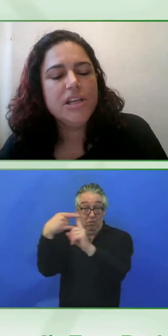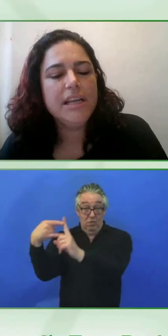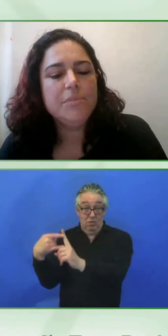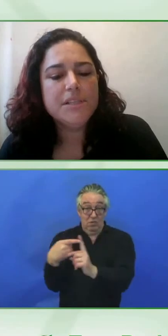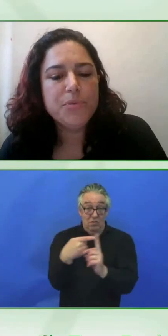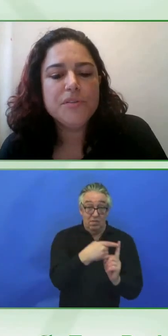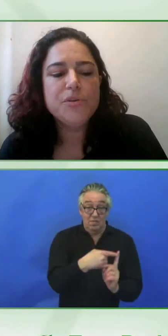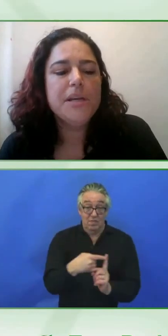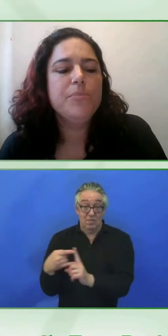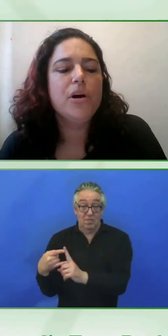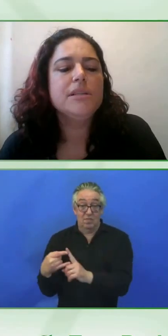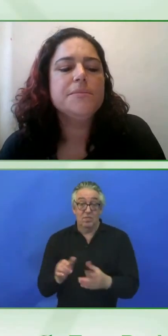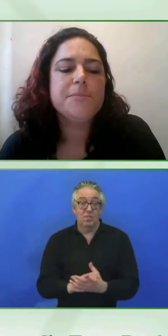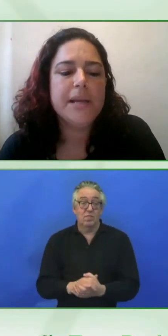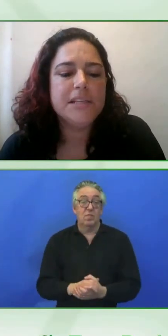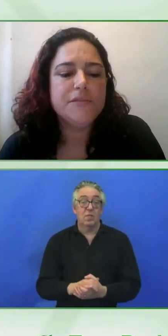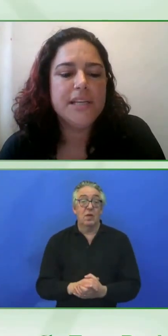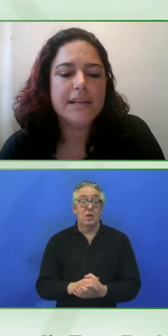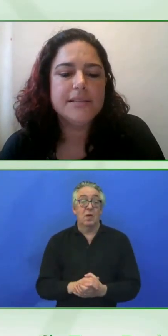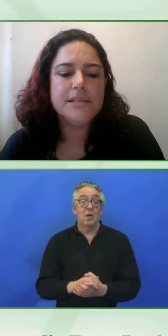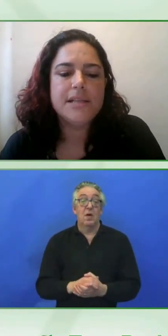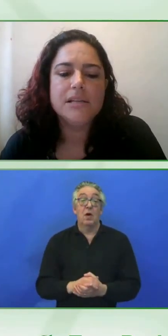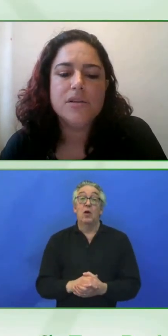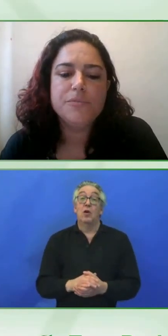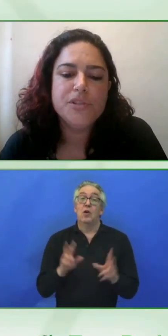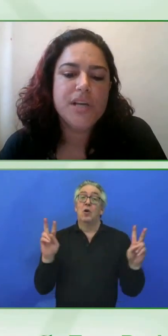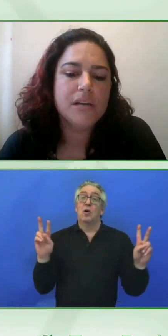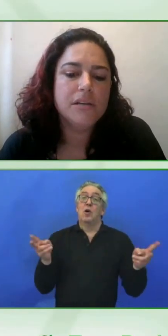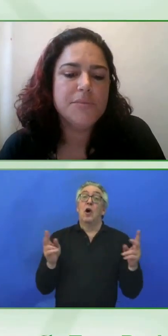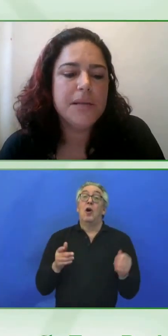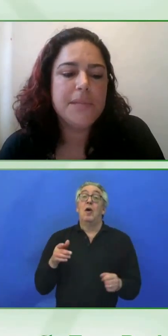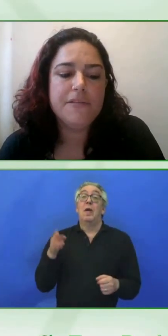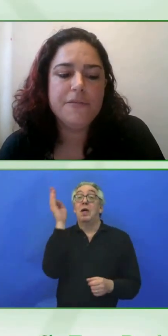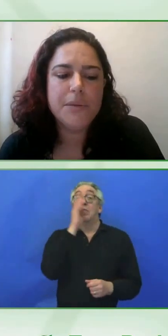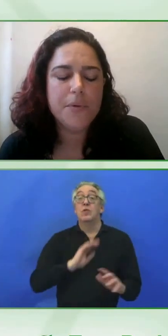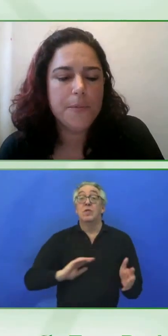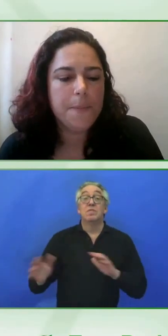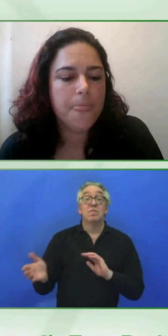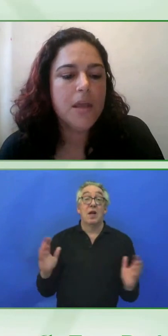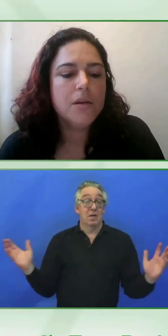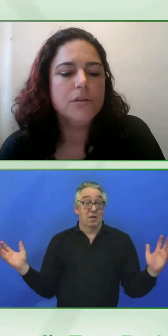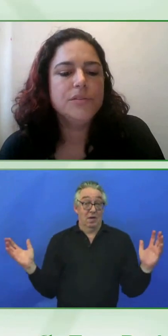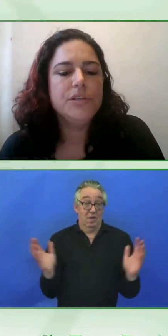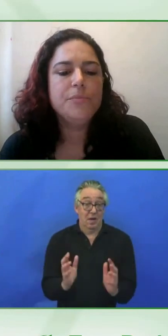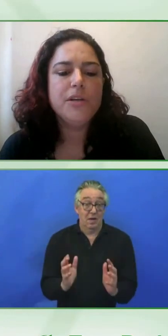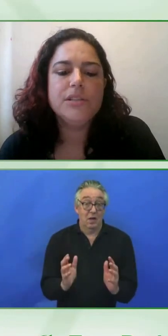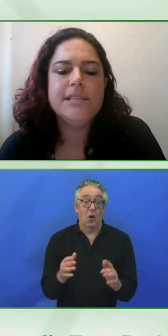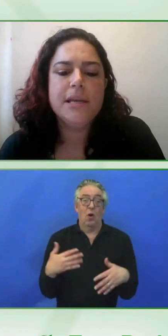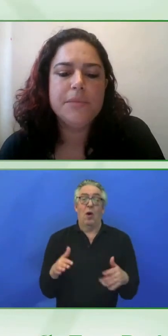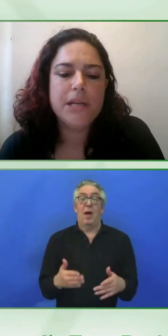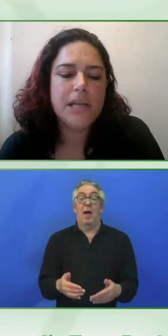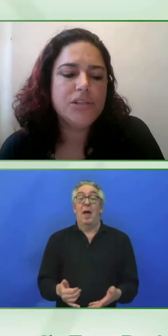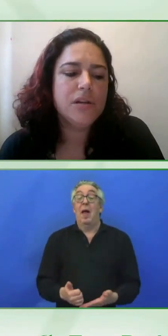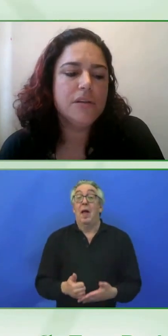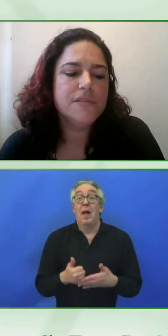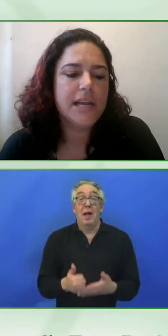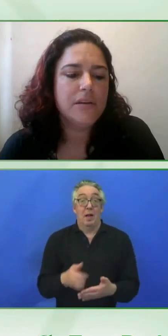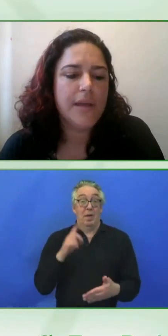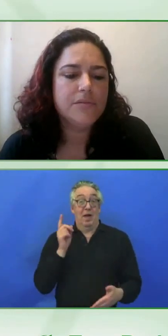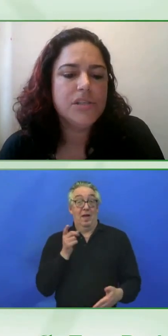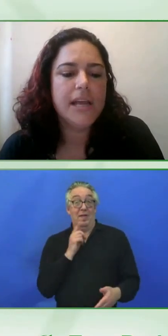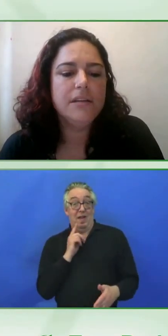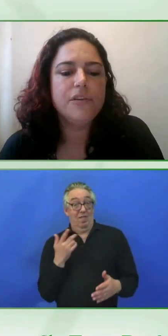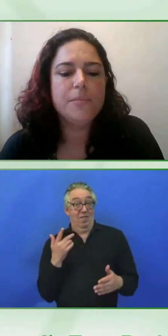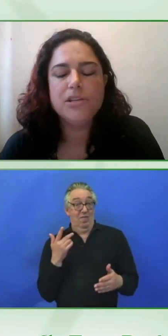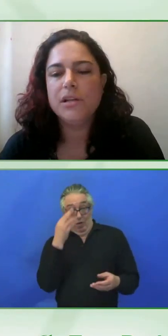Conversation Libras proved to be an important space for the exercise of protagonism by deaf people, contributing to the dissemination of sign